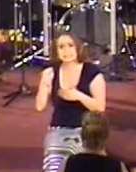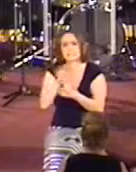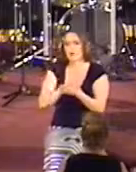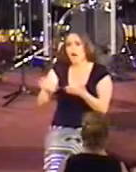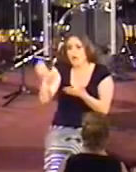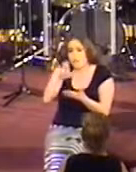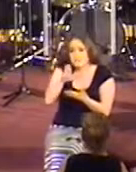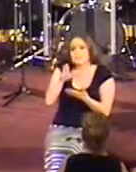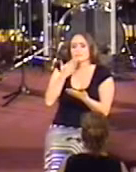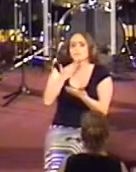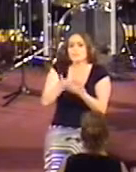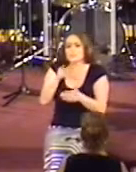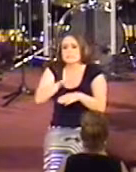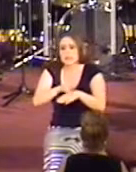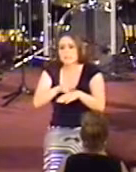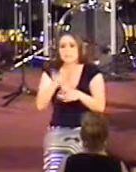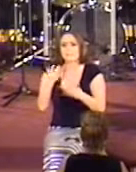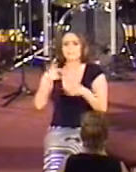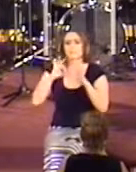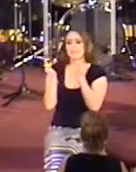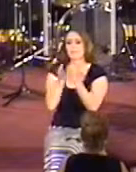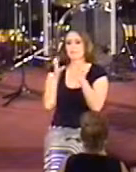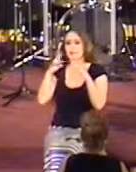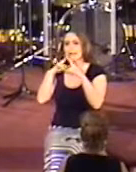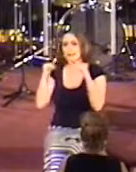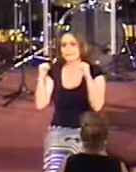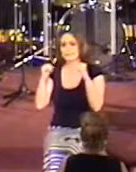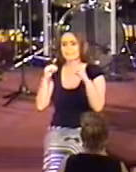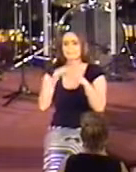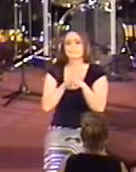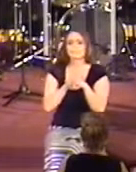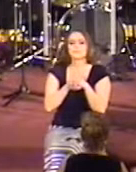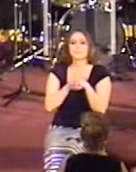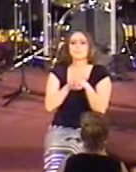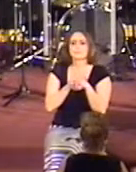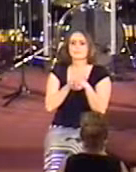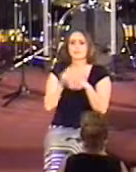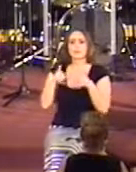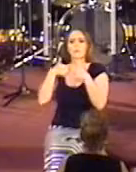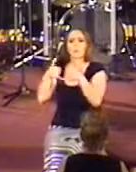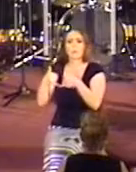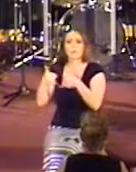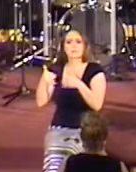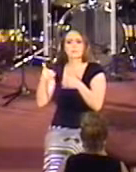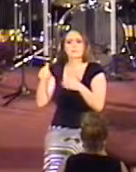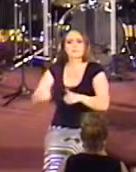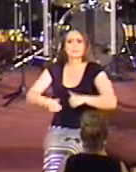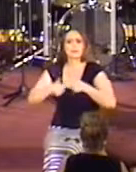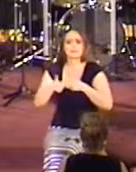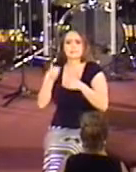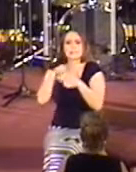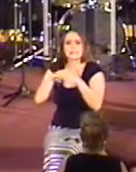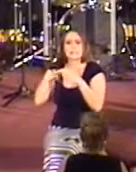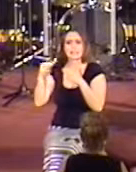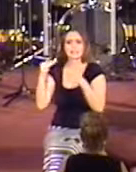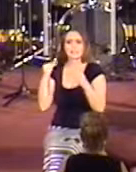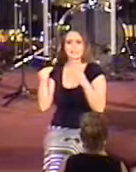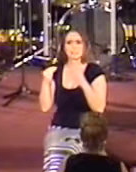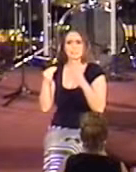a good time, and family camp, and just I think one of the great rewards of life is, you know, has been in ministry and being